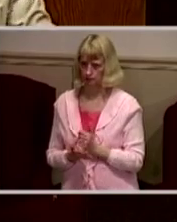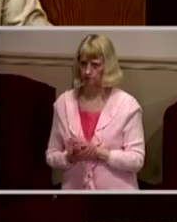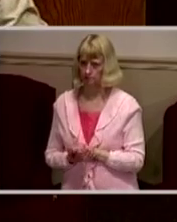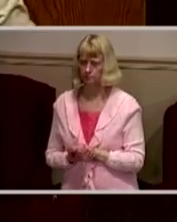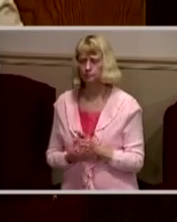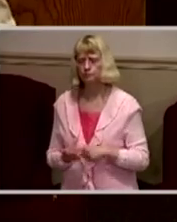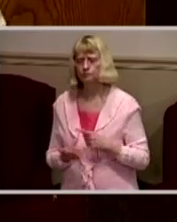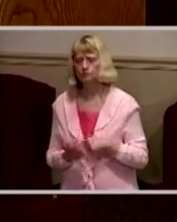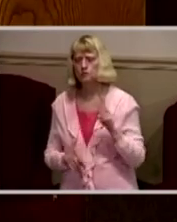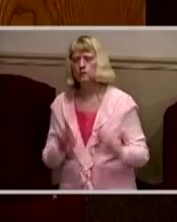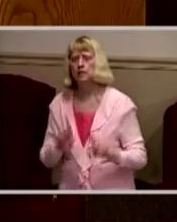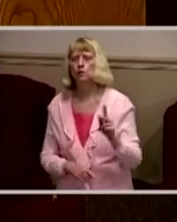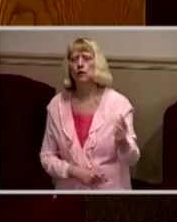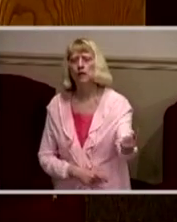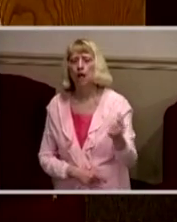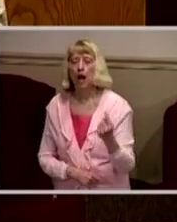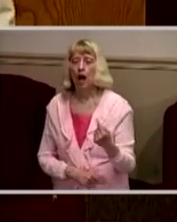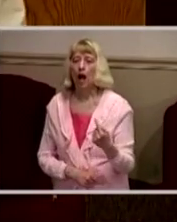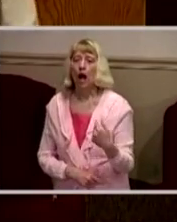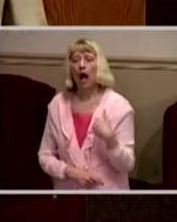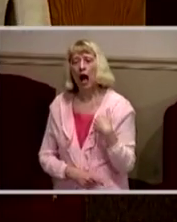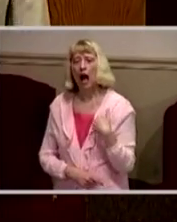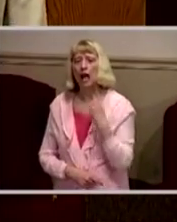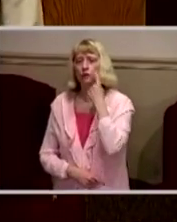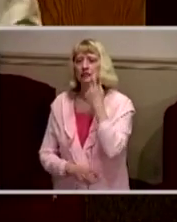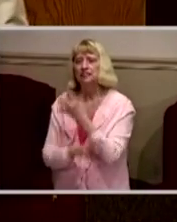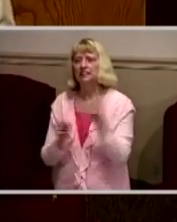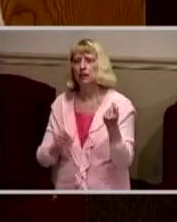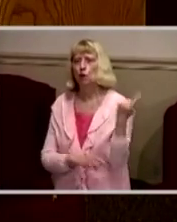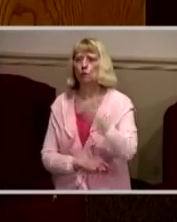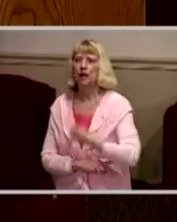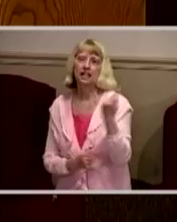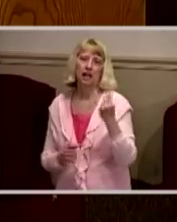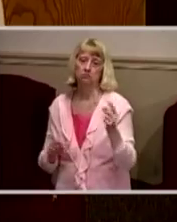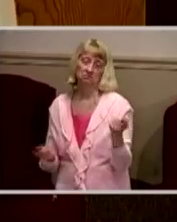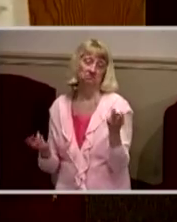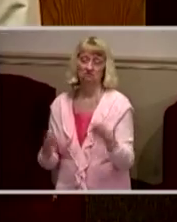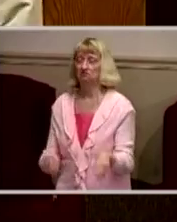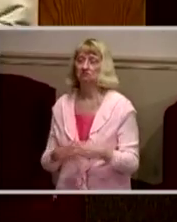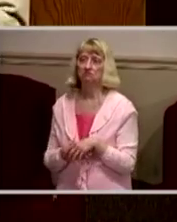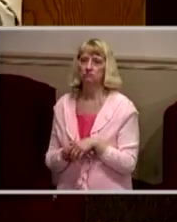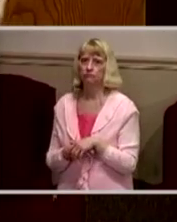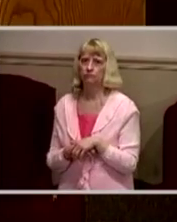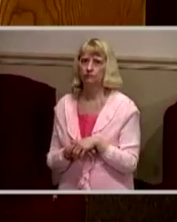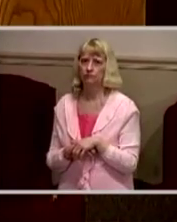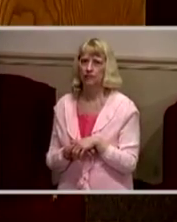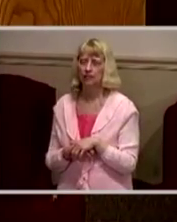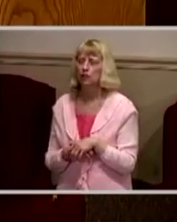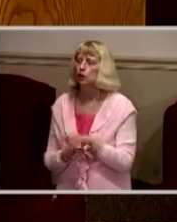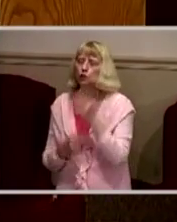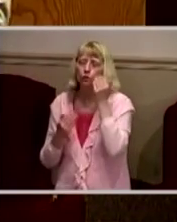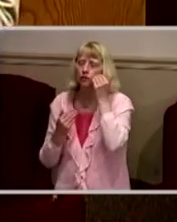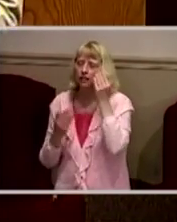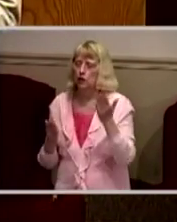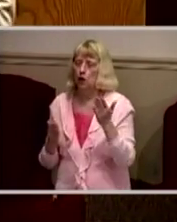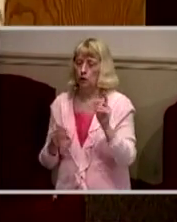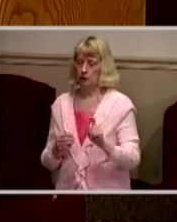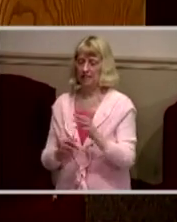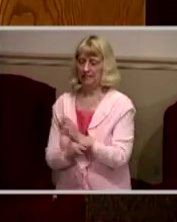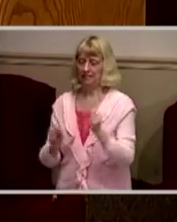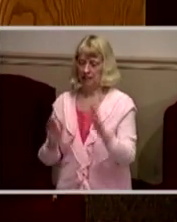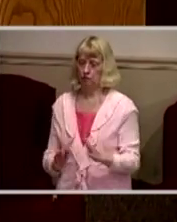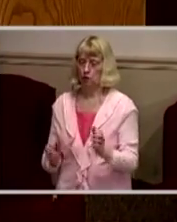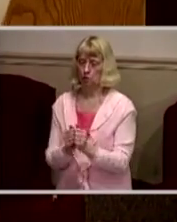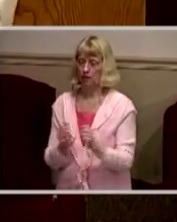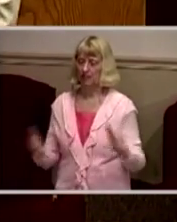Every now and then people come along and say, well, I just got saved one day. Well, yeah, you know, maybe so. But you wouldn't know that you needed